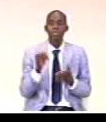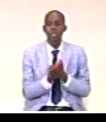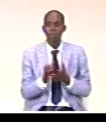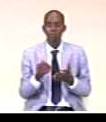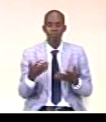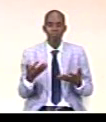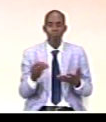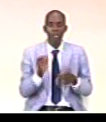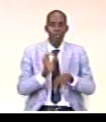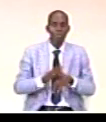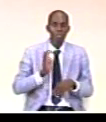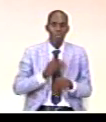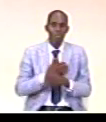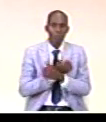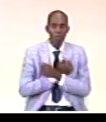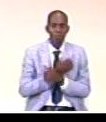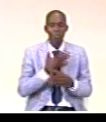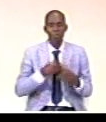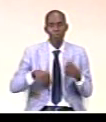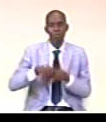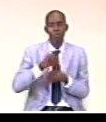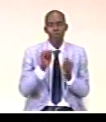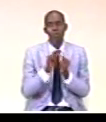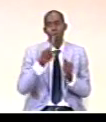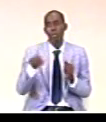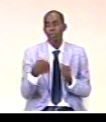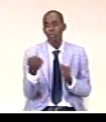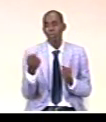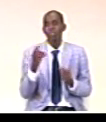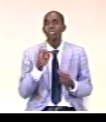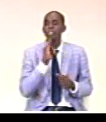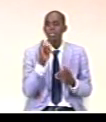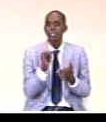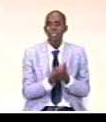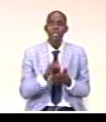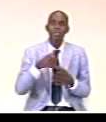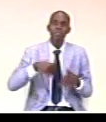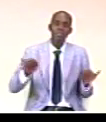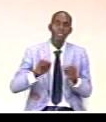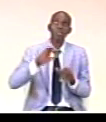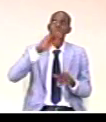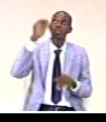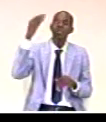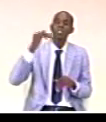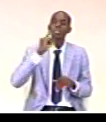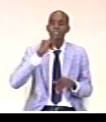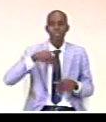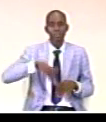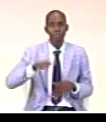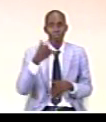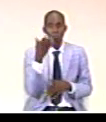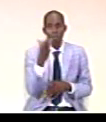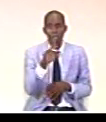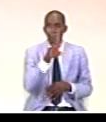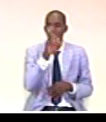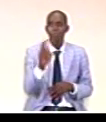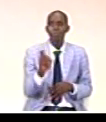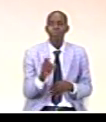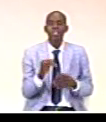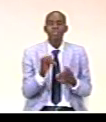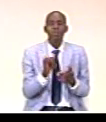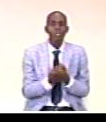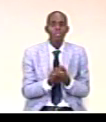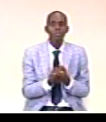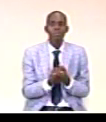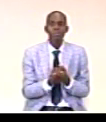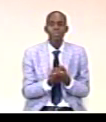The humility of life. The commitment and the sacrifice that we are prepared to make when we first believe,